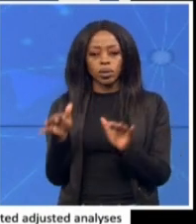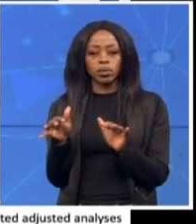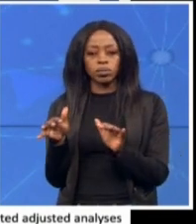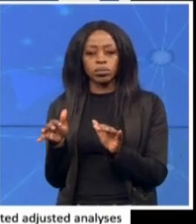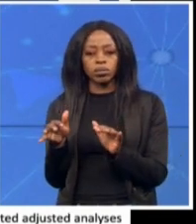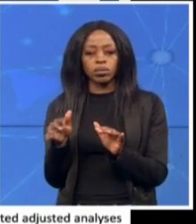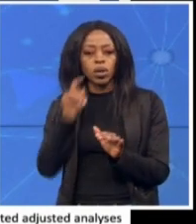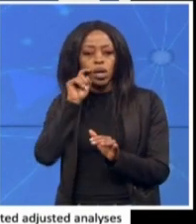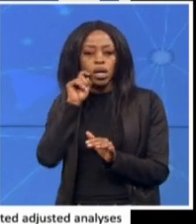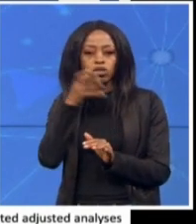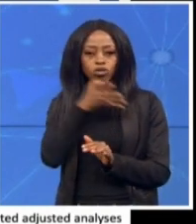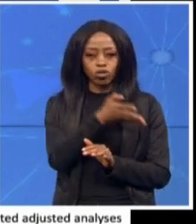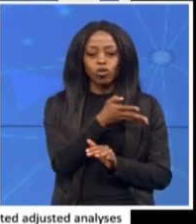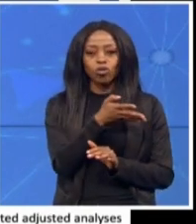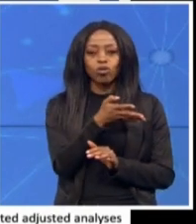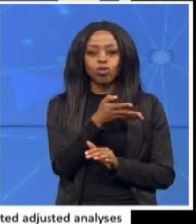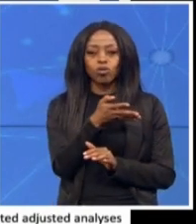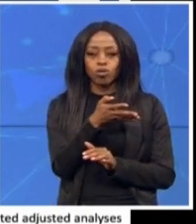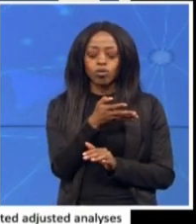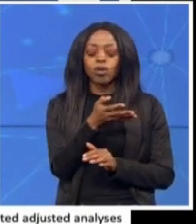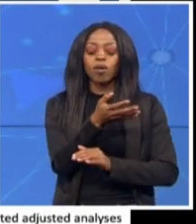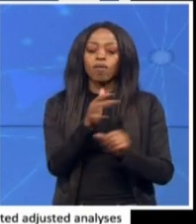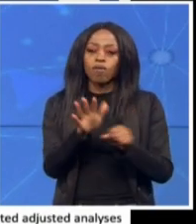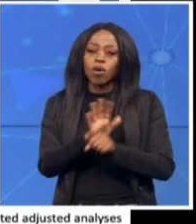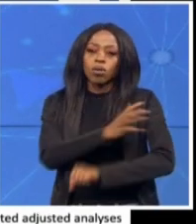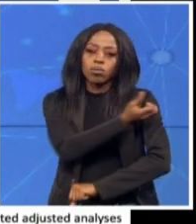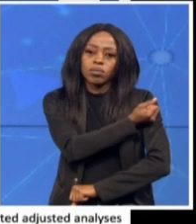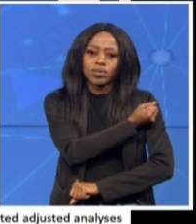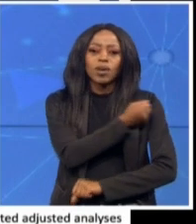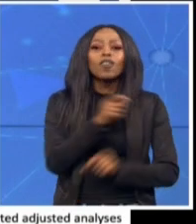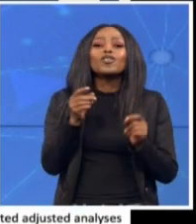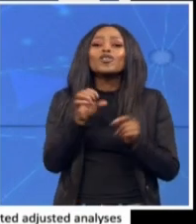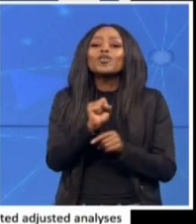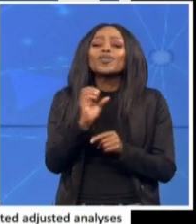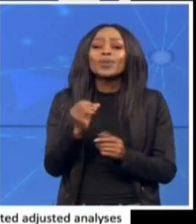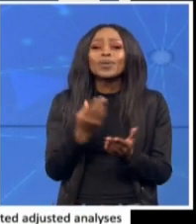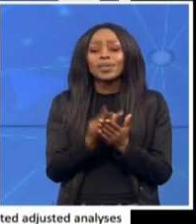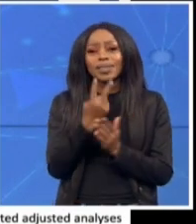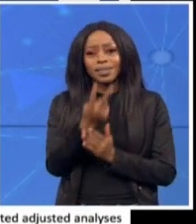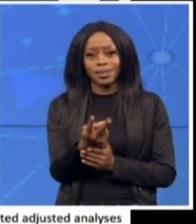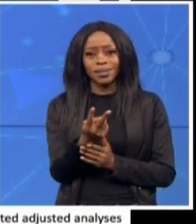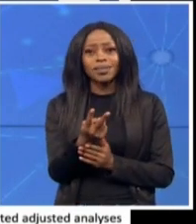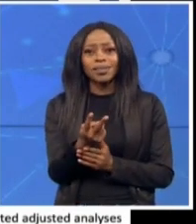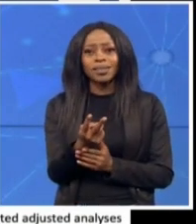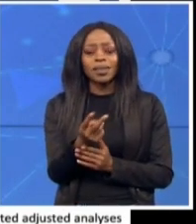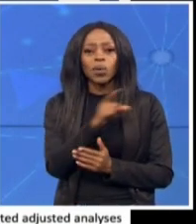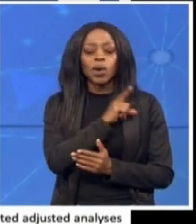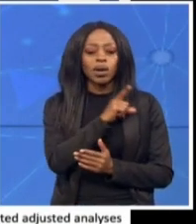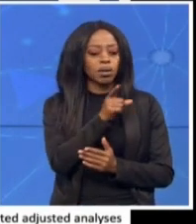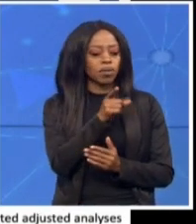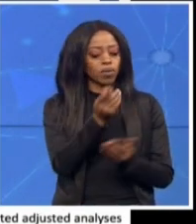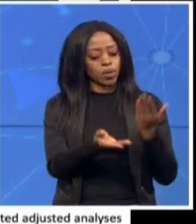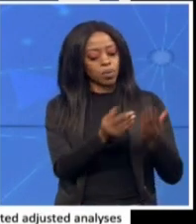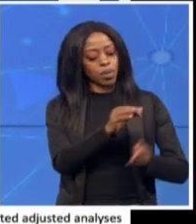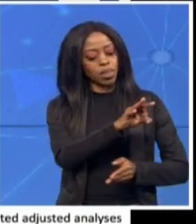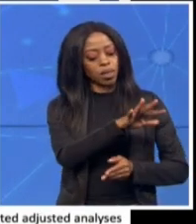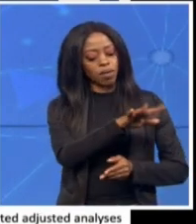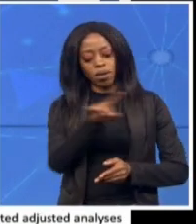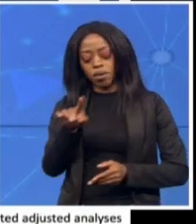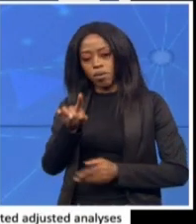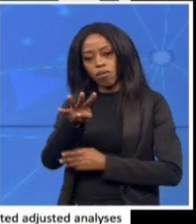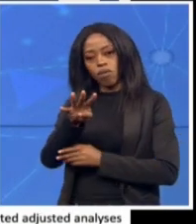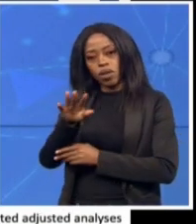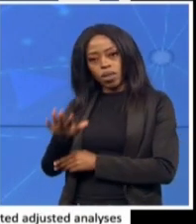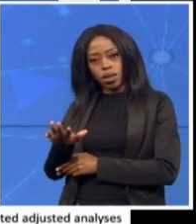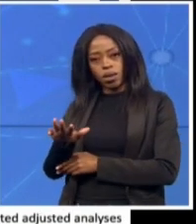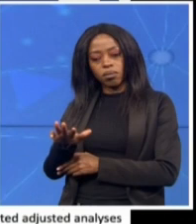fully vaccinated. So you can see, if you go to 35 to 49, 47.3% of people